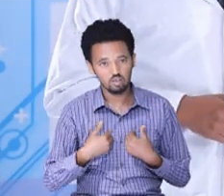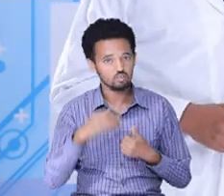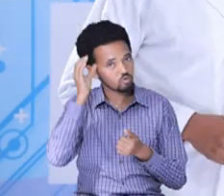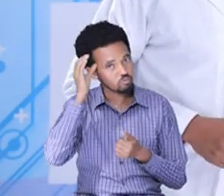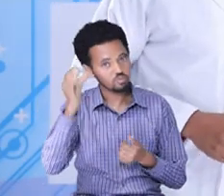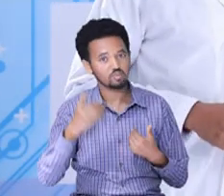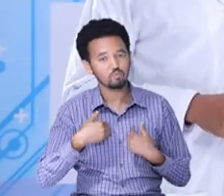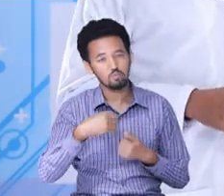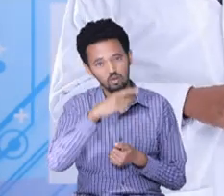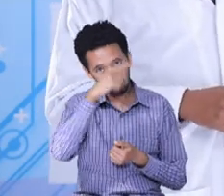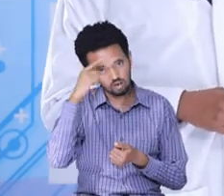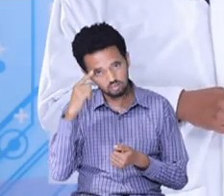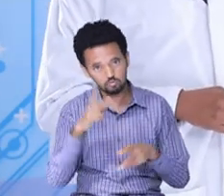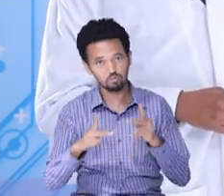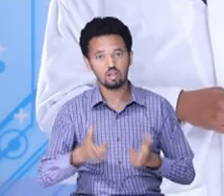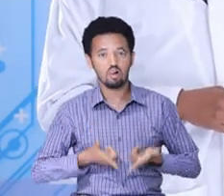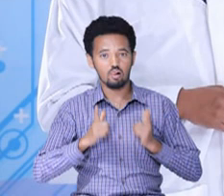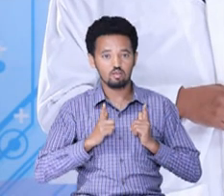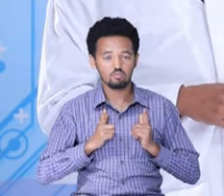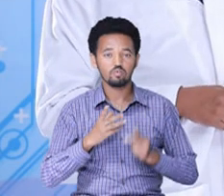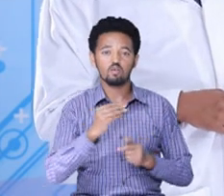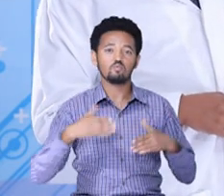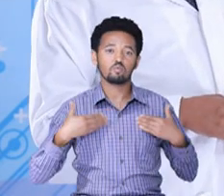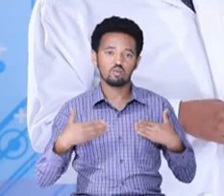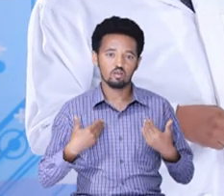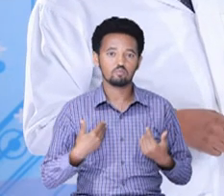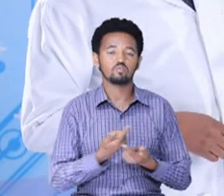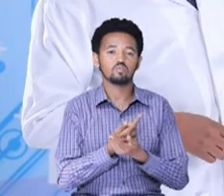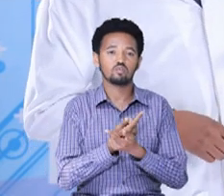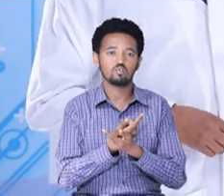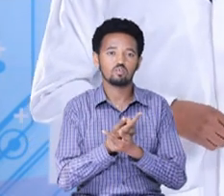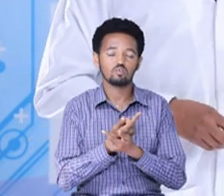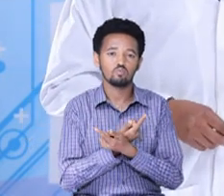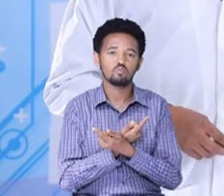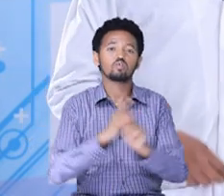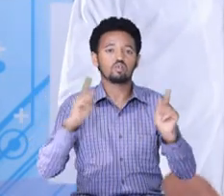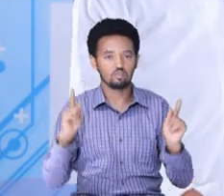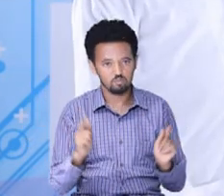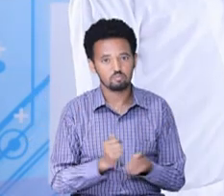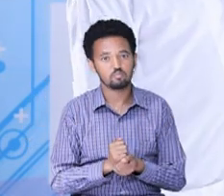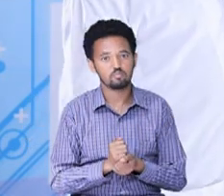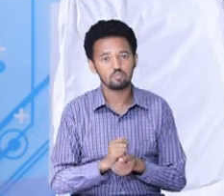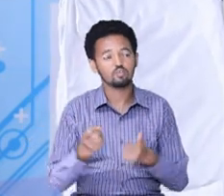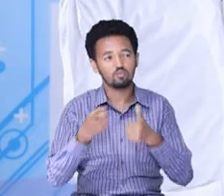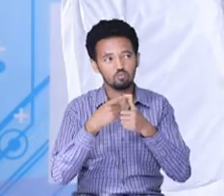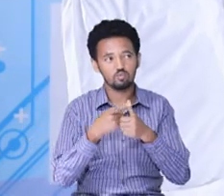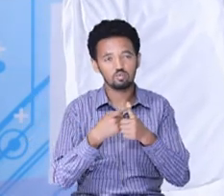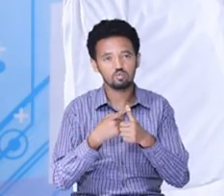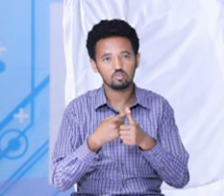the black people lived in happiness and freedom. But different conference was held. The